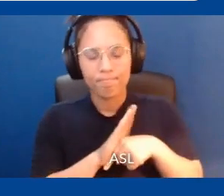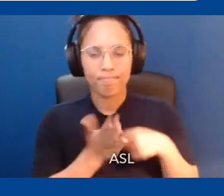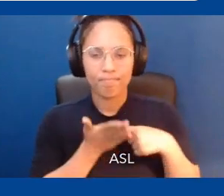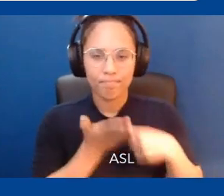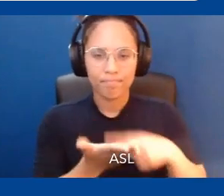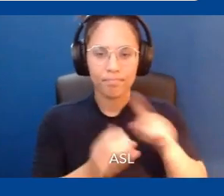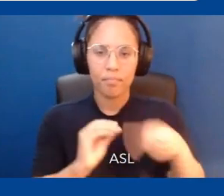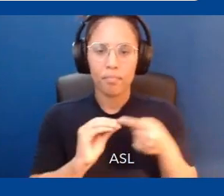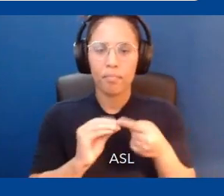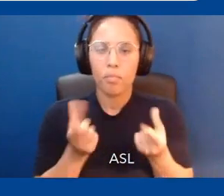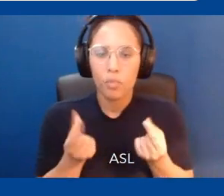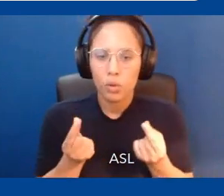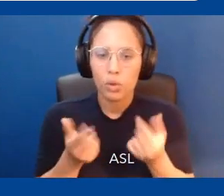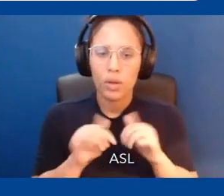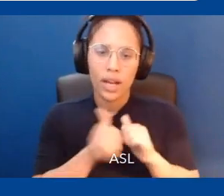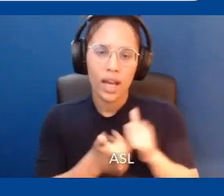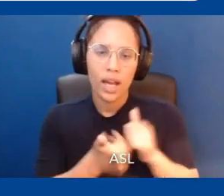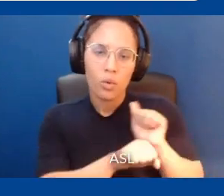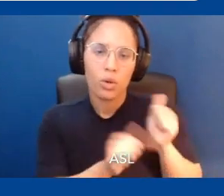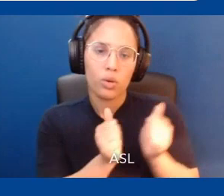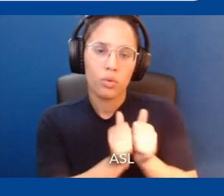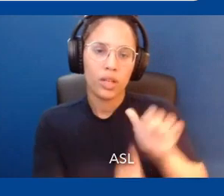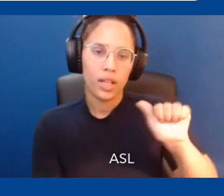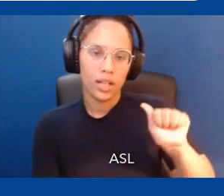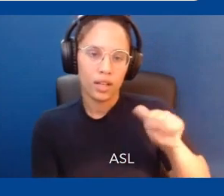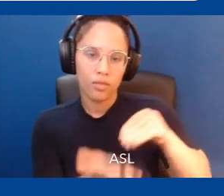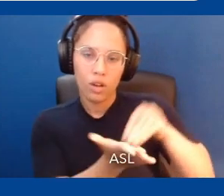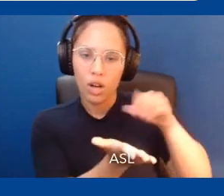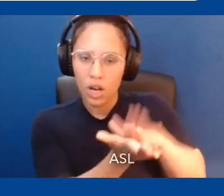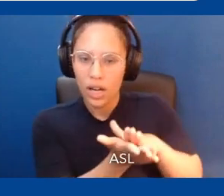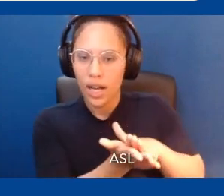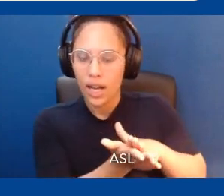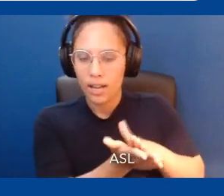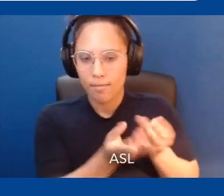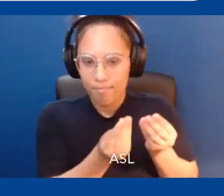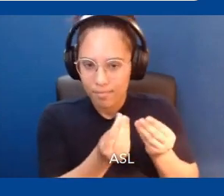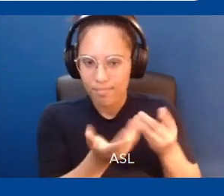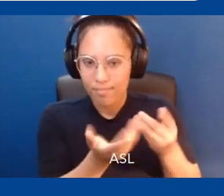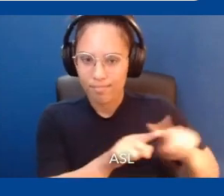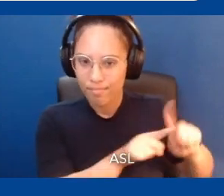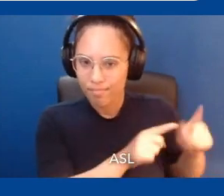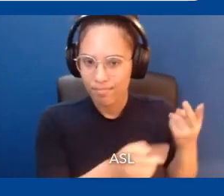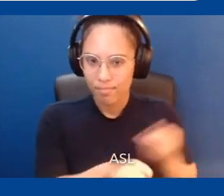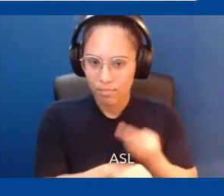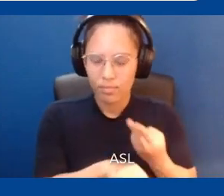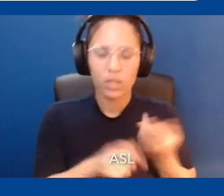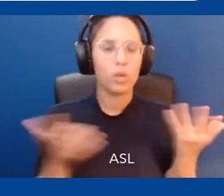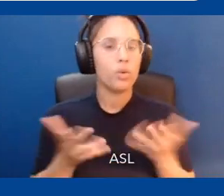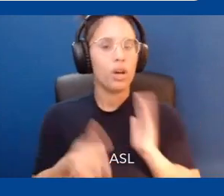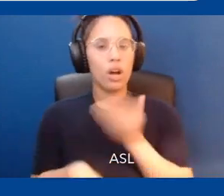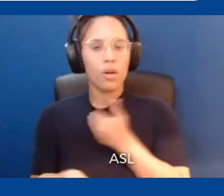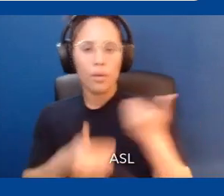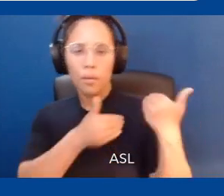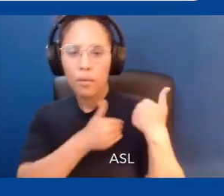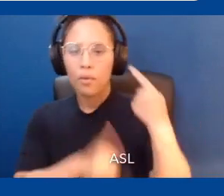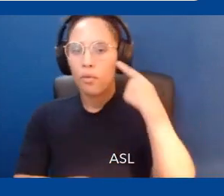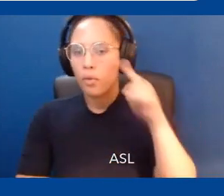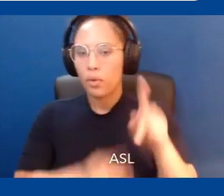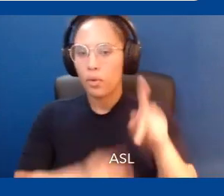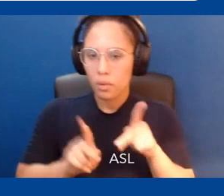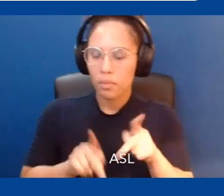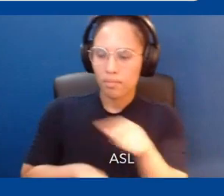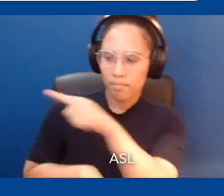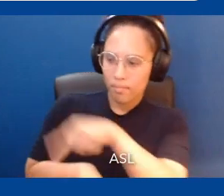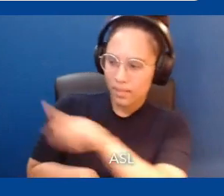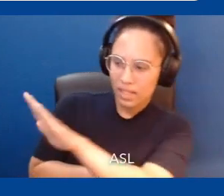plenty to talk about. What is our responsibility to the people whose recordings we're using? What might the future hold for how